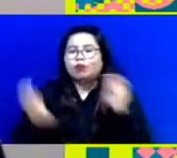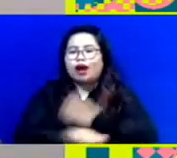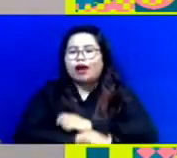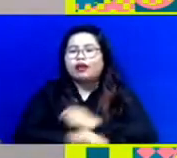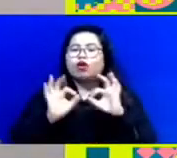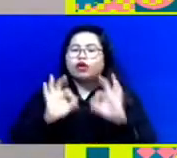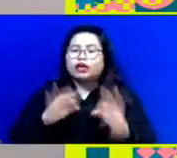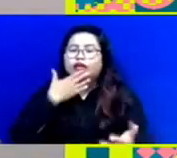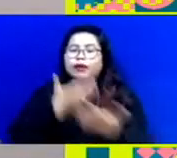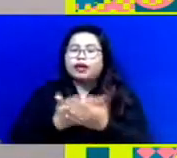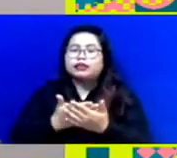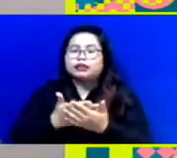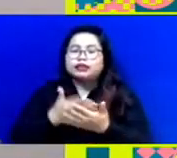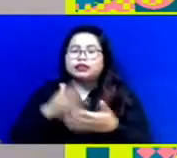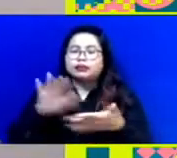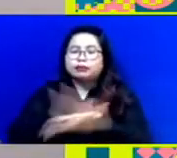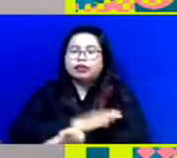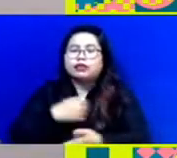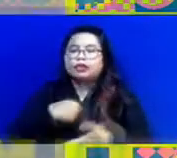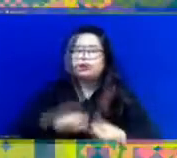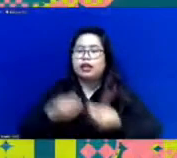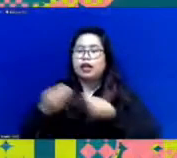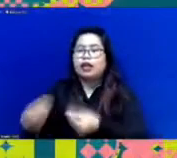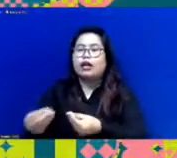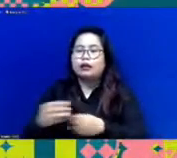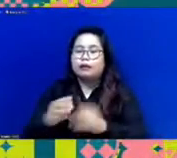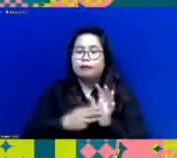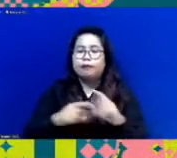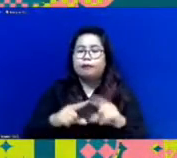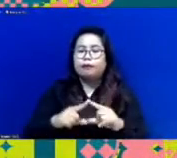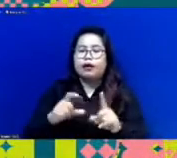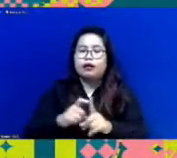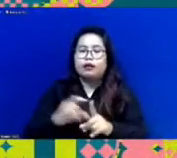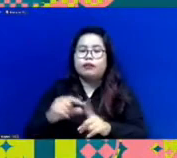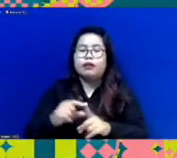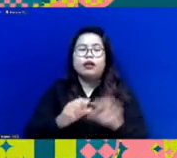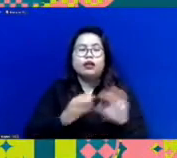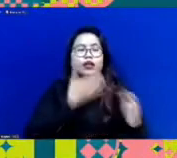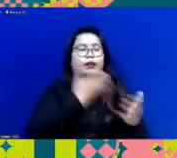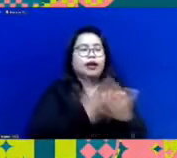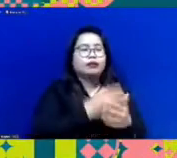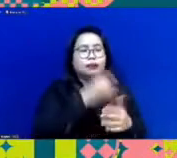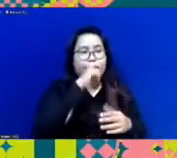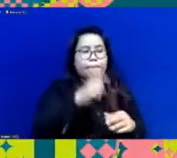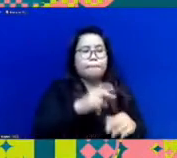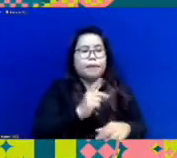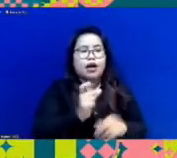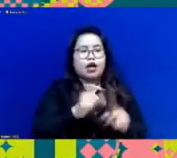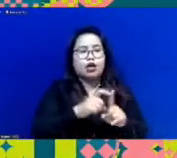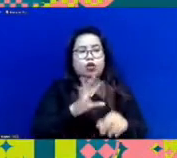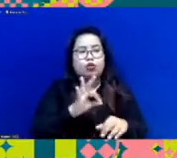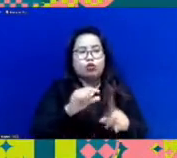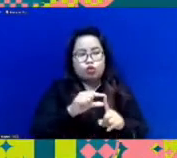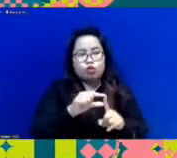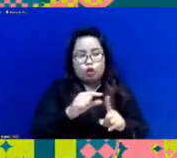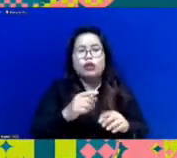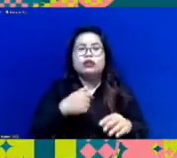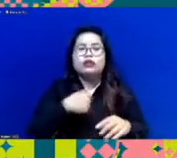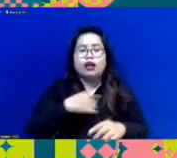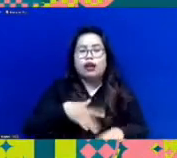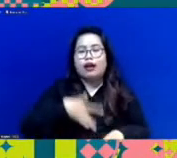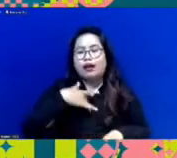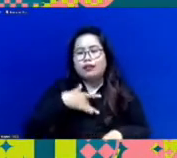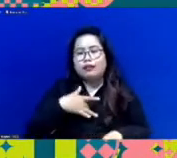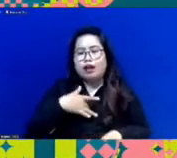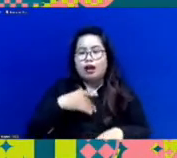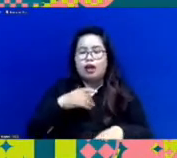Mandeep. Thank you. Thank you, Papa Rudolph. I have to say that when we have these founder